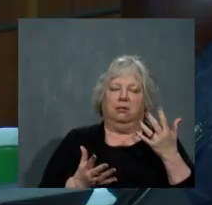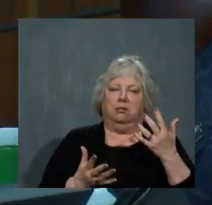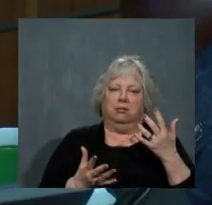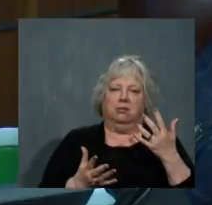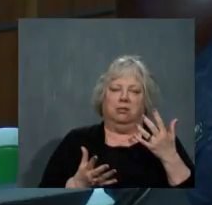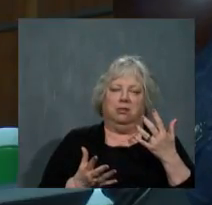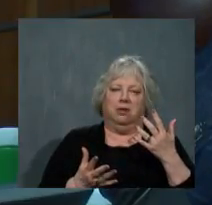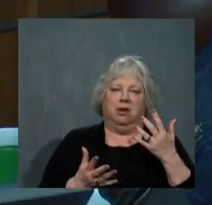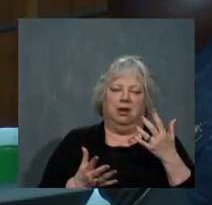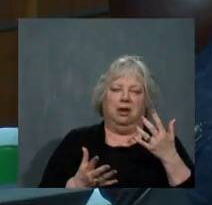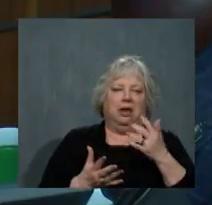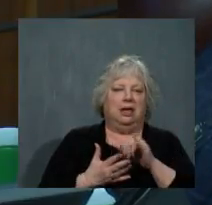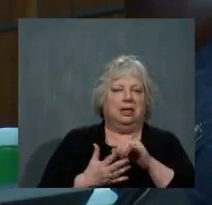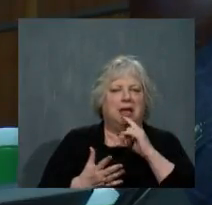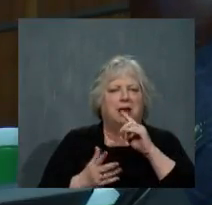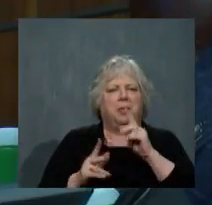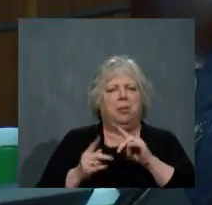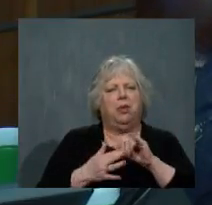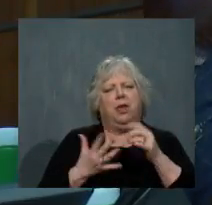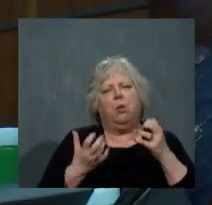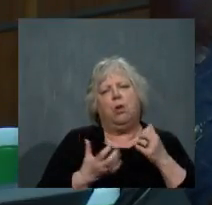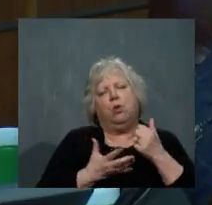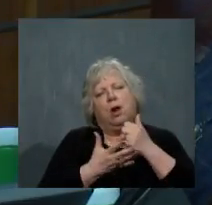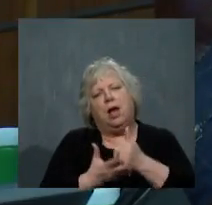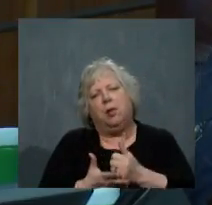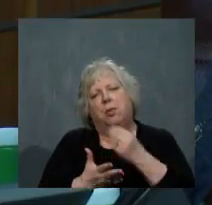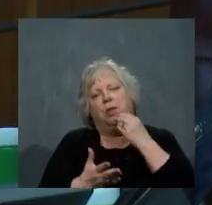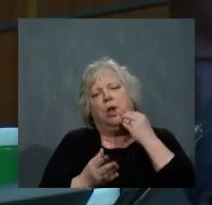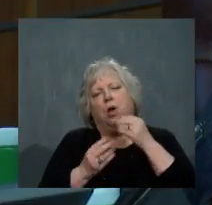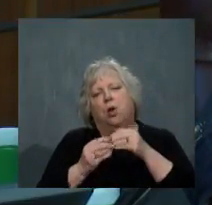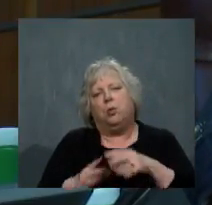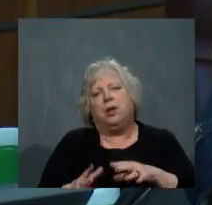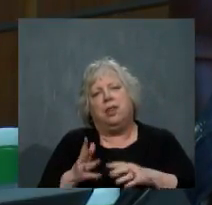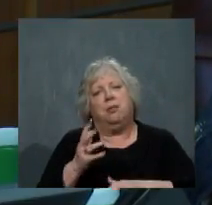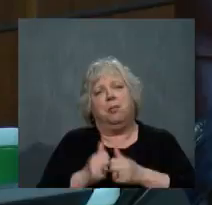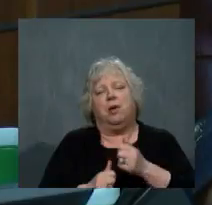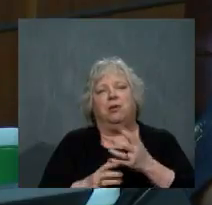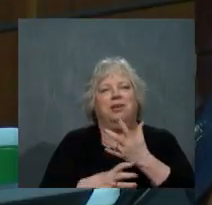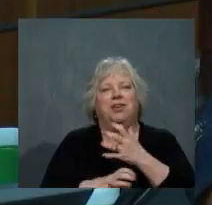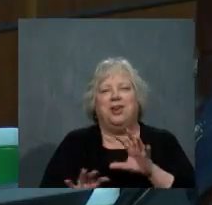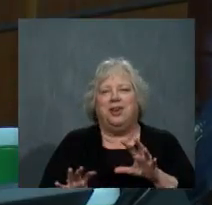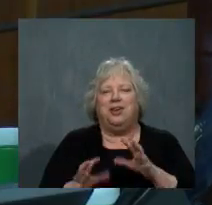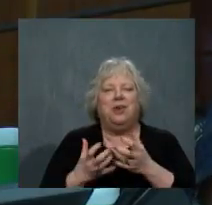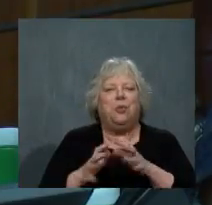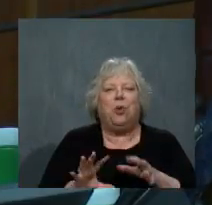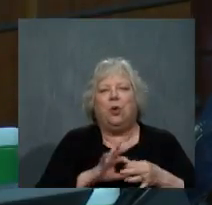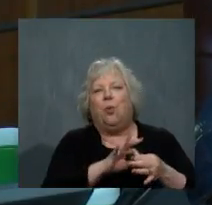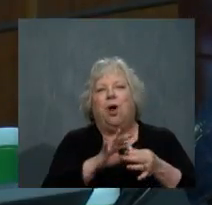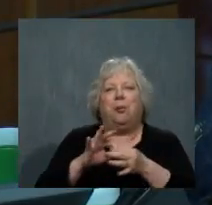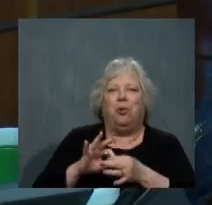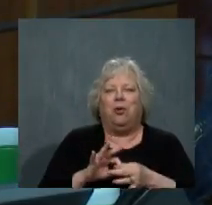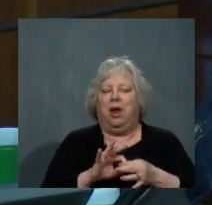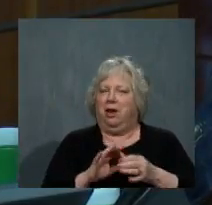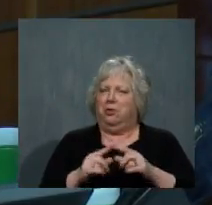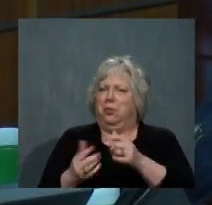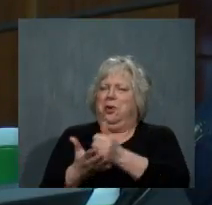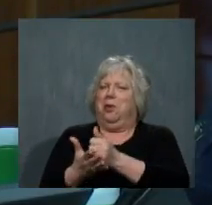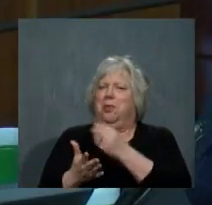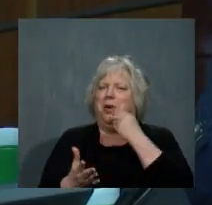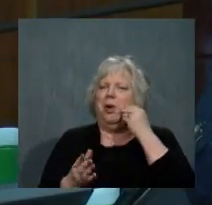that the folks that want to help the homeless the most didn't want to cooperate to help the homeless, which to me just